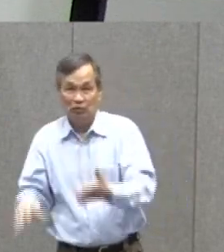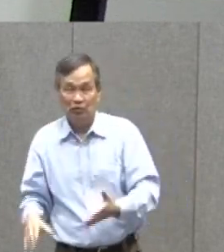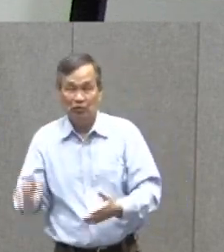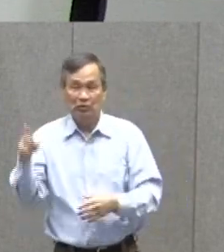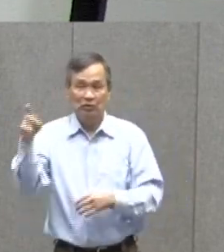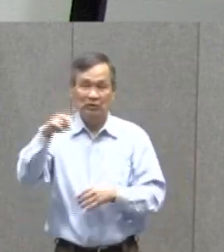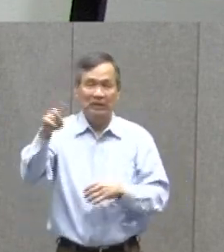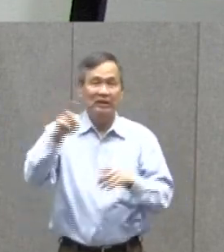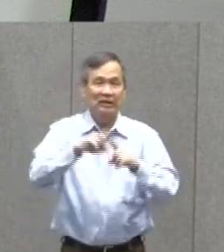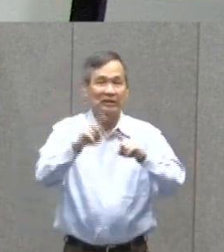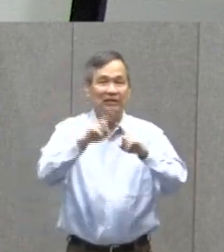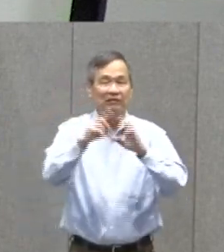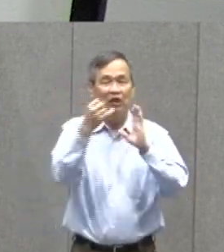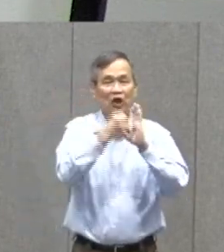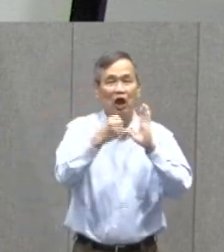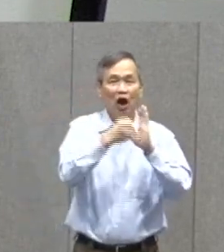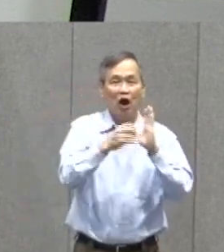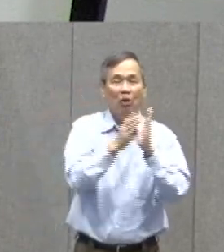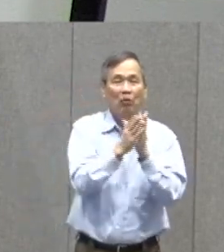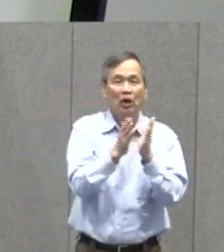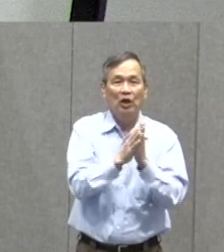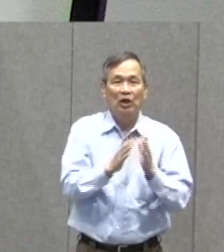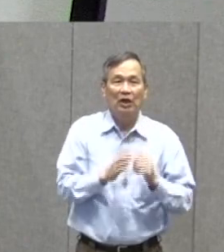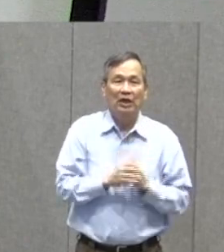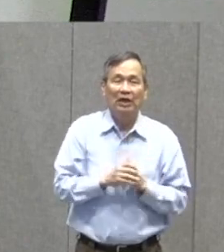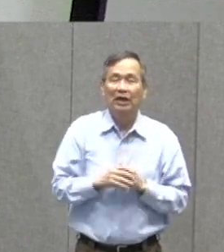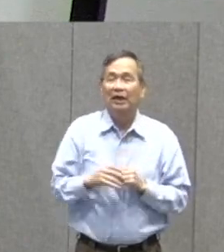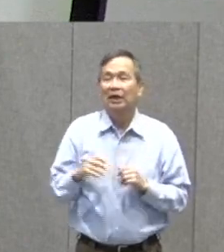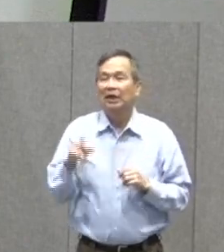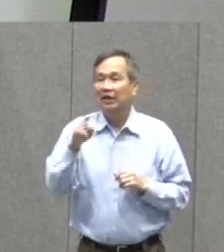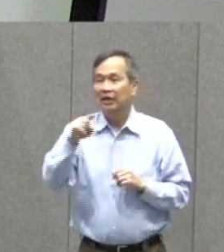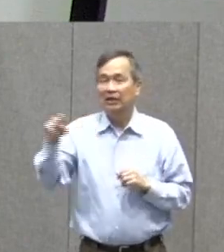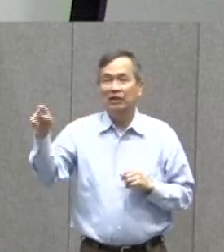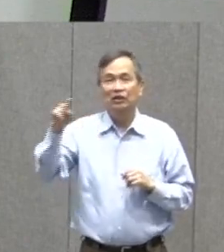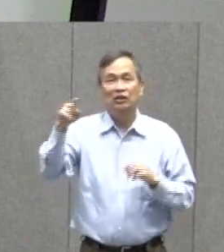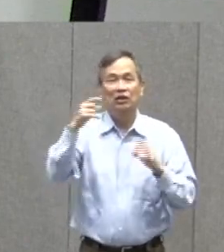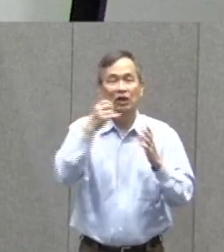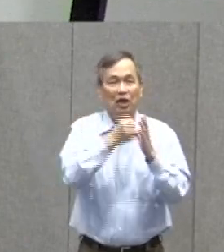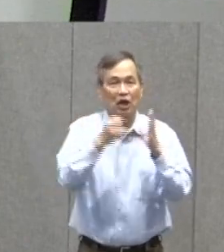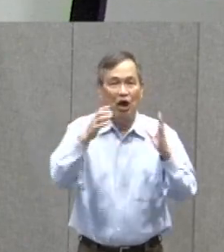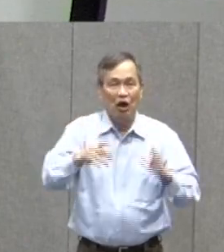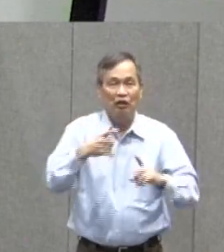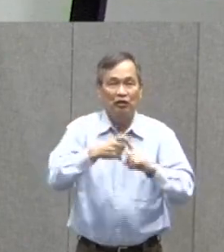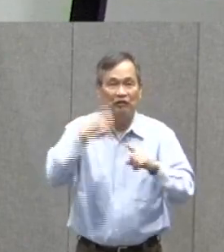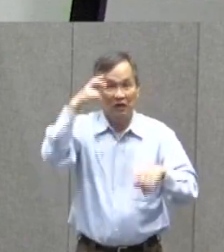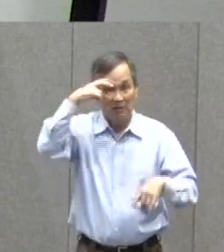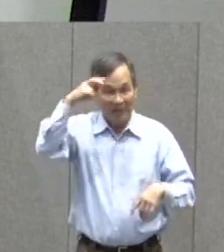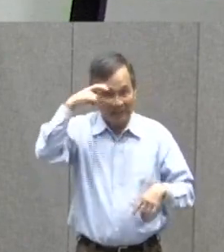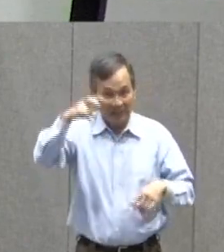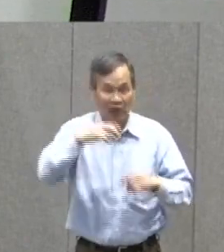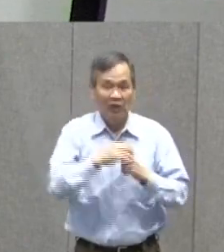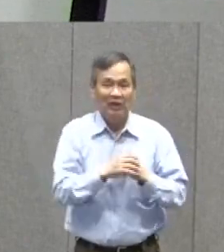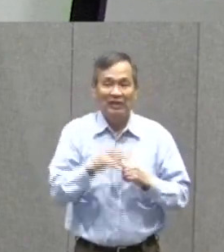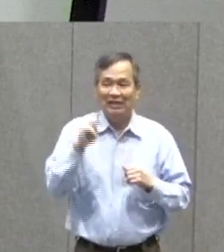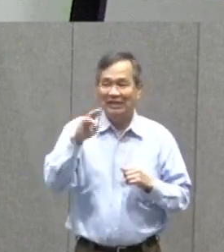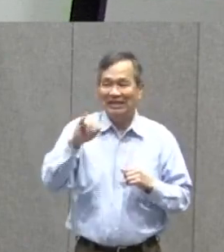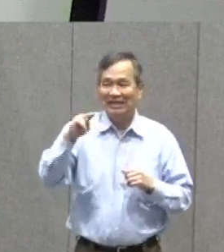different art forms. So Frida Kahlo was an artist from Mexico, and she